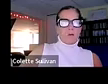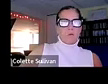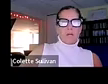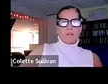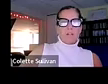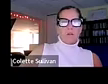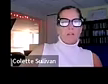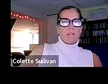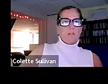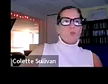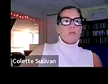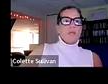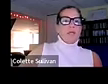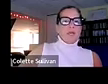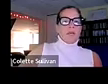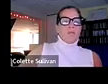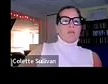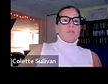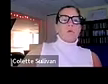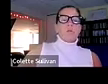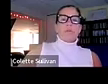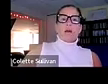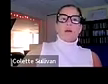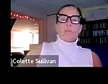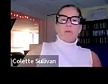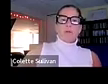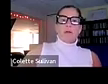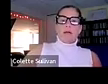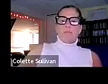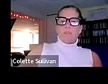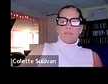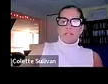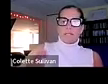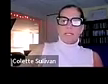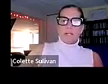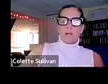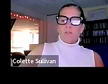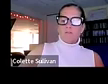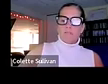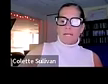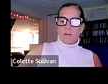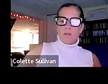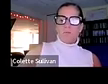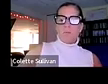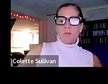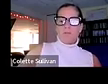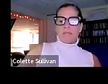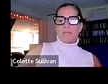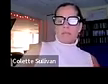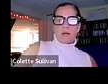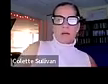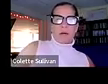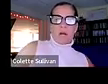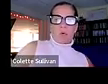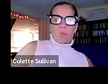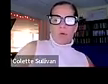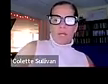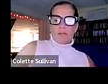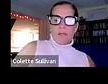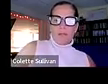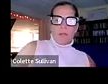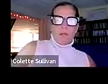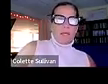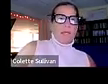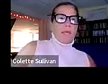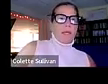There we go, right on cue. Thank you, Julie. This will be up at this link here later with the